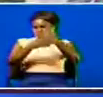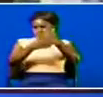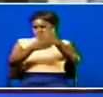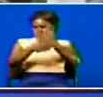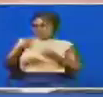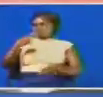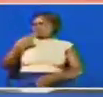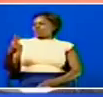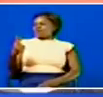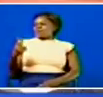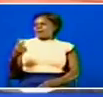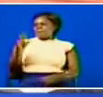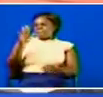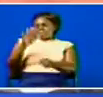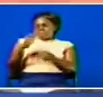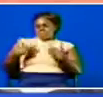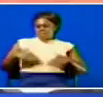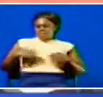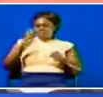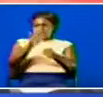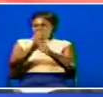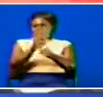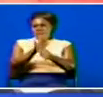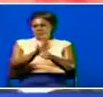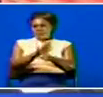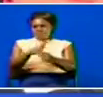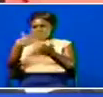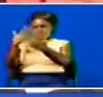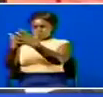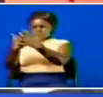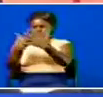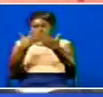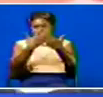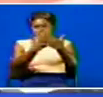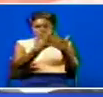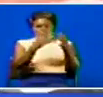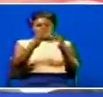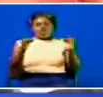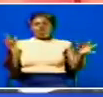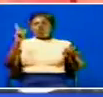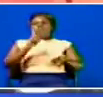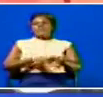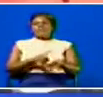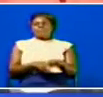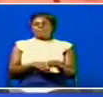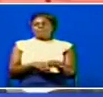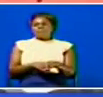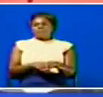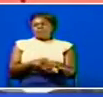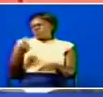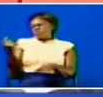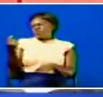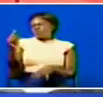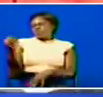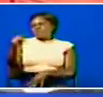another 200. Many people end up in remand for a very long time for various reasons.